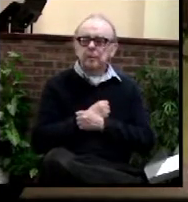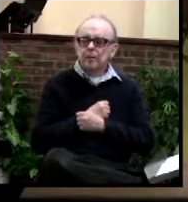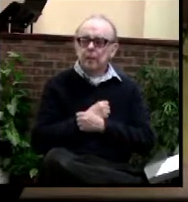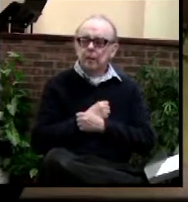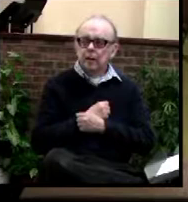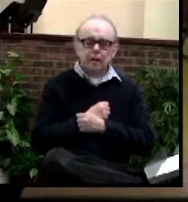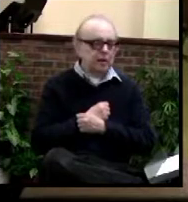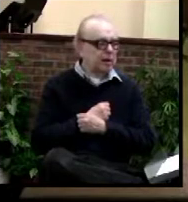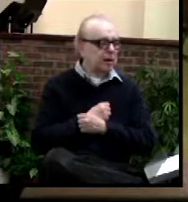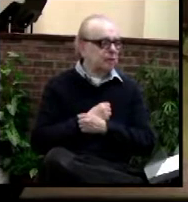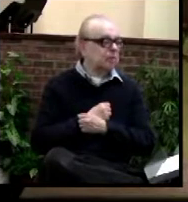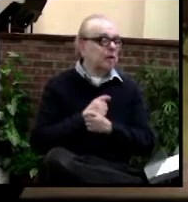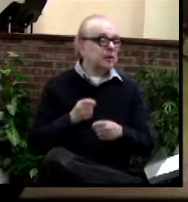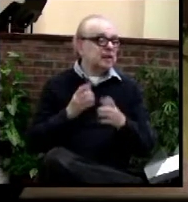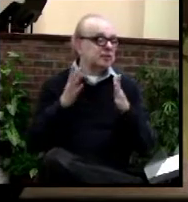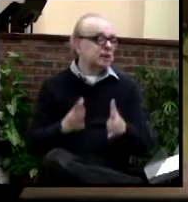sinners.